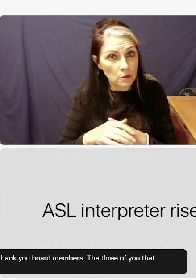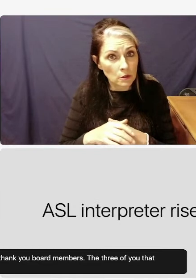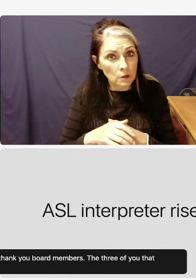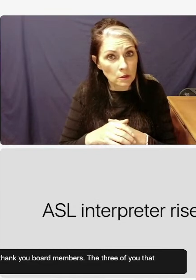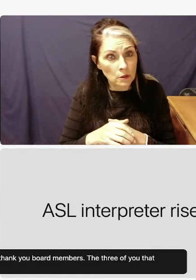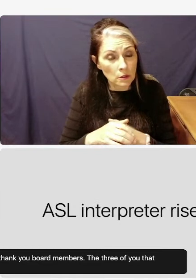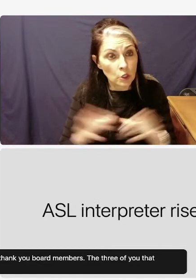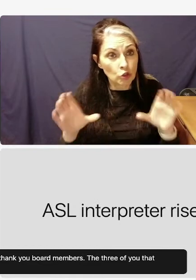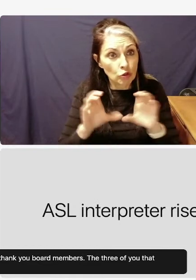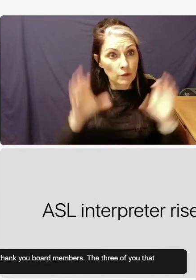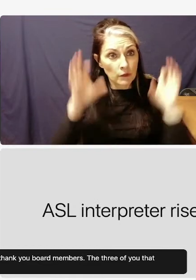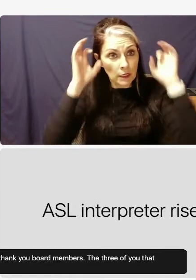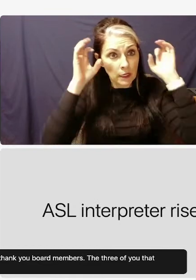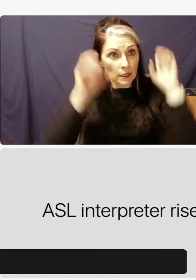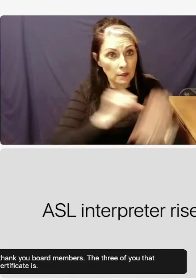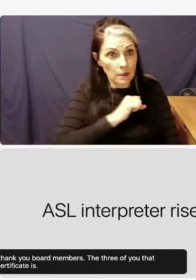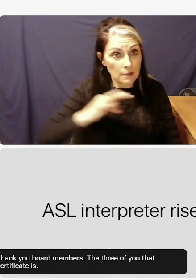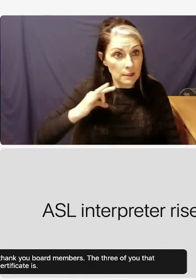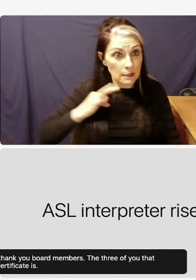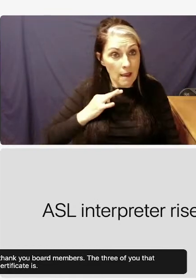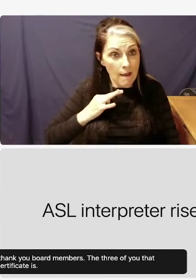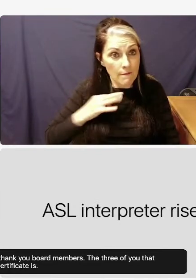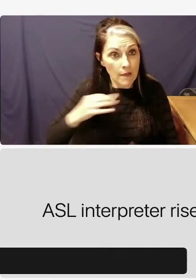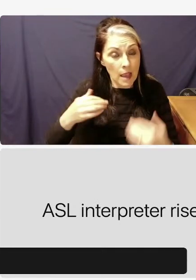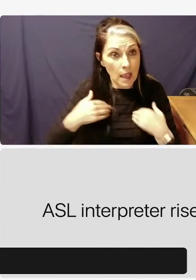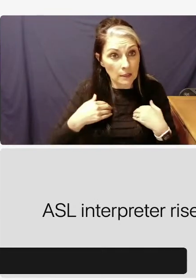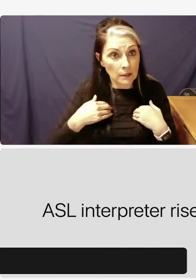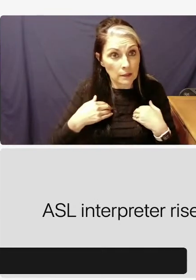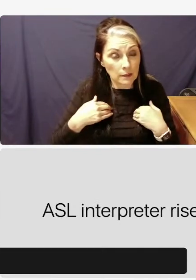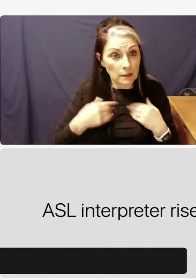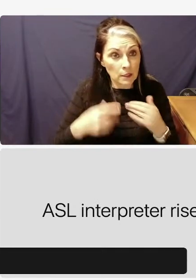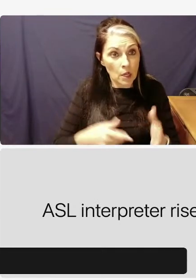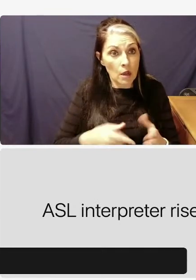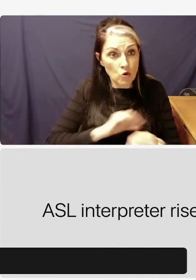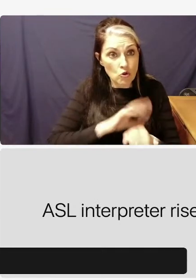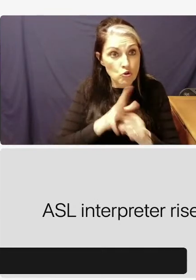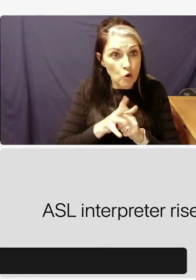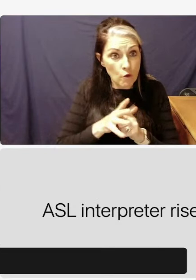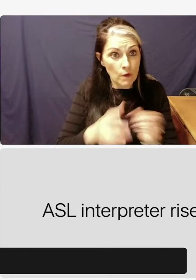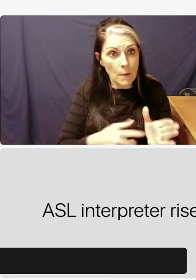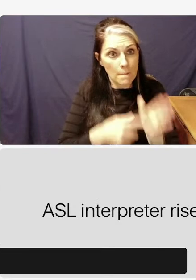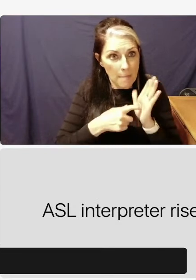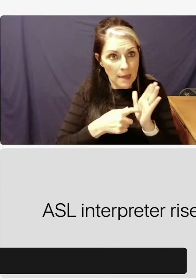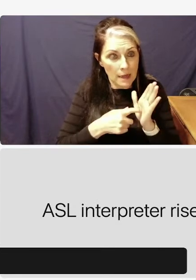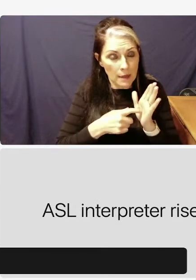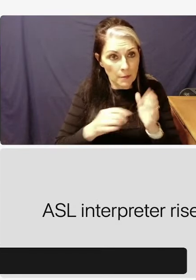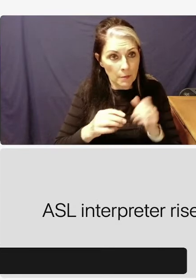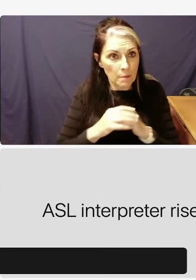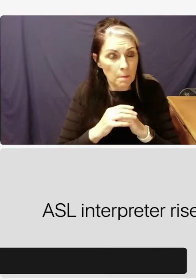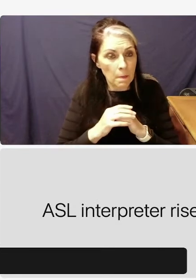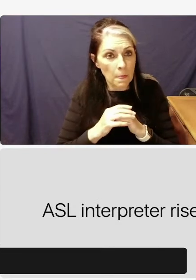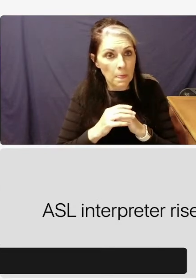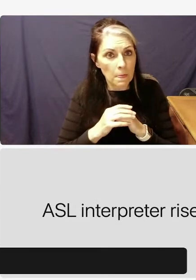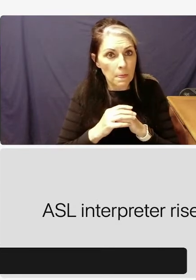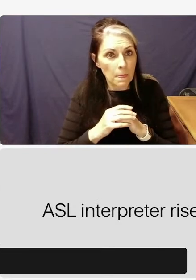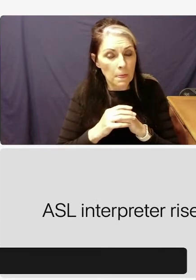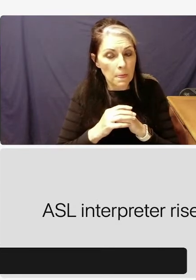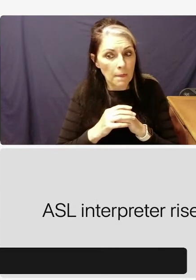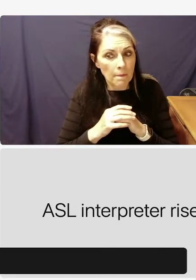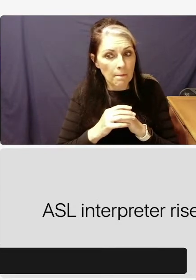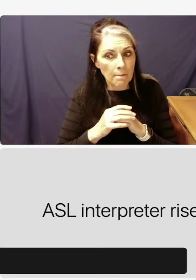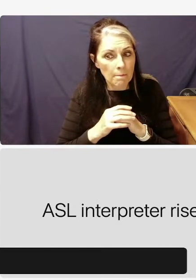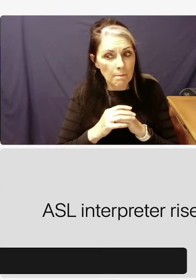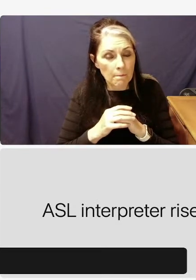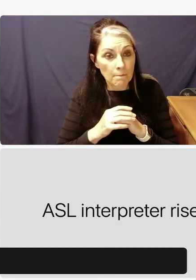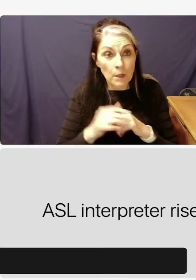certificate staff has on covet mandates now um it wouldn't be a board